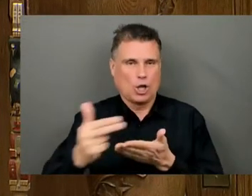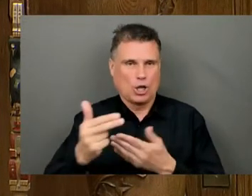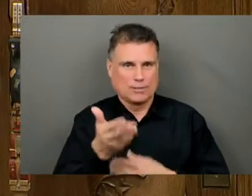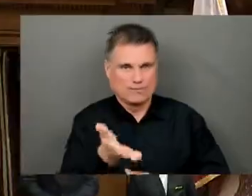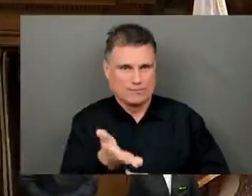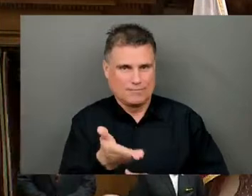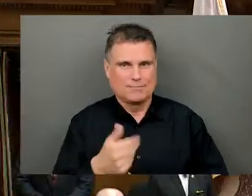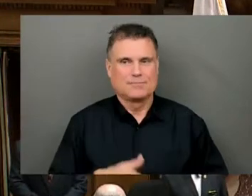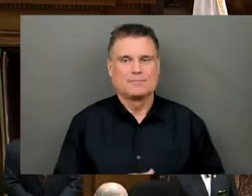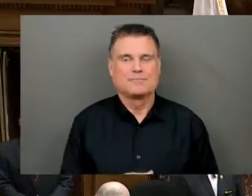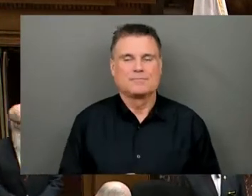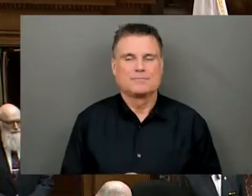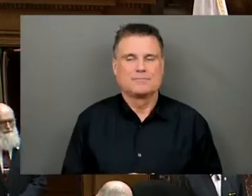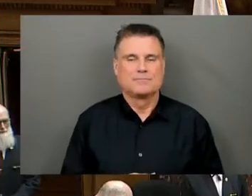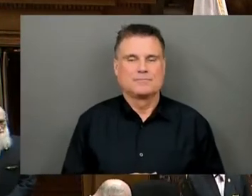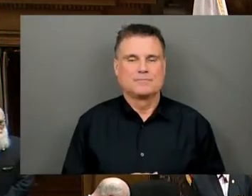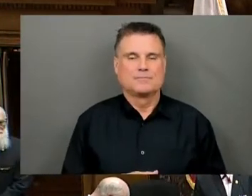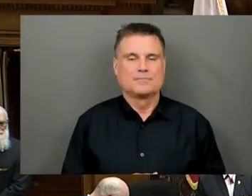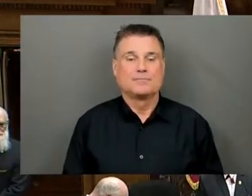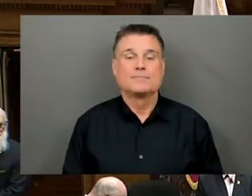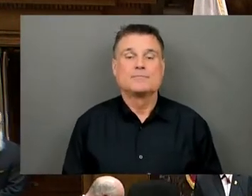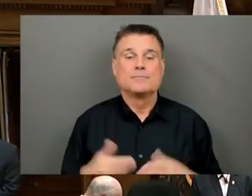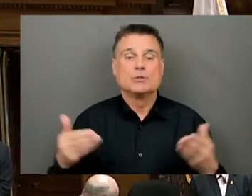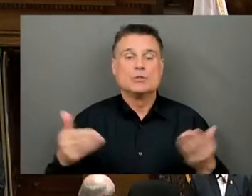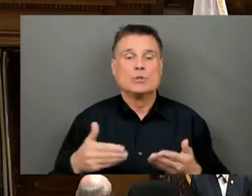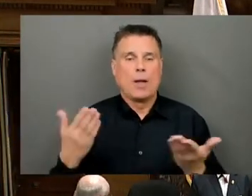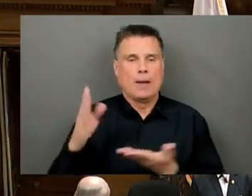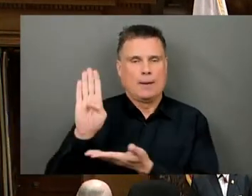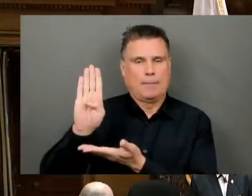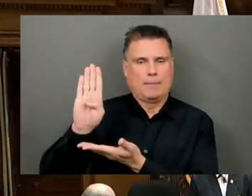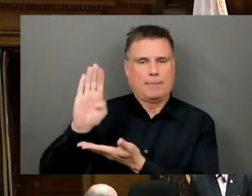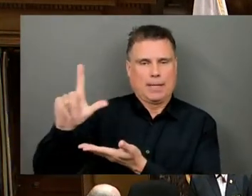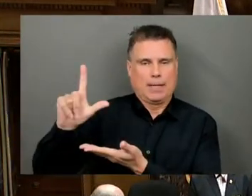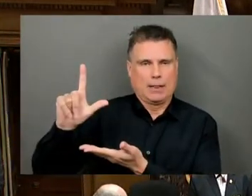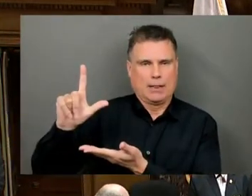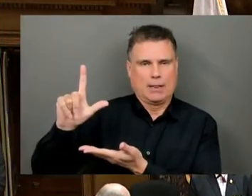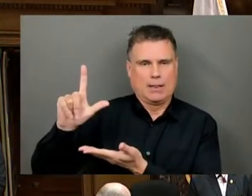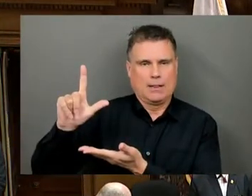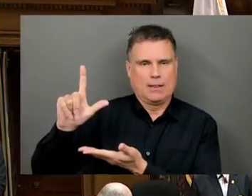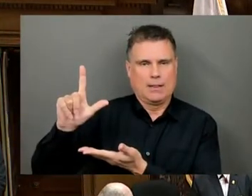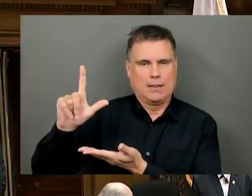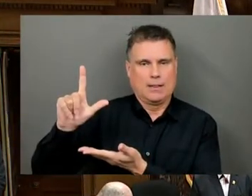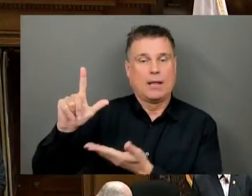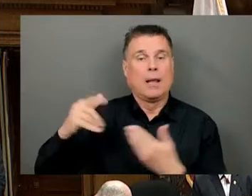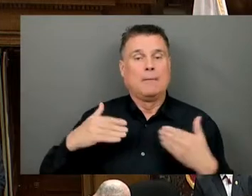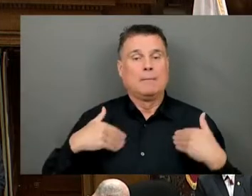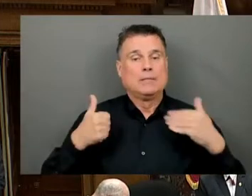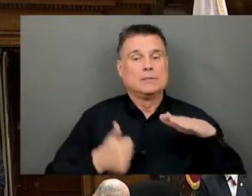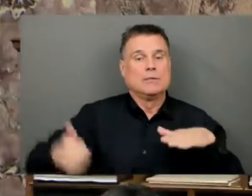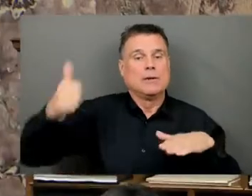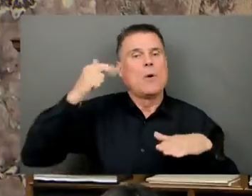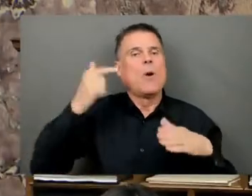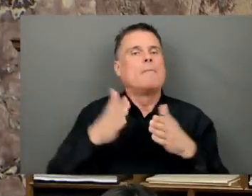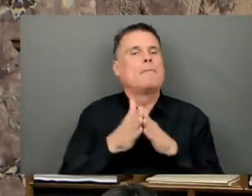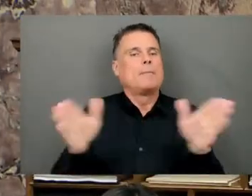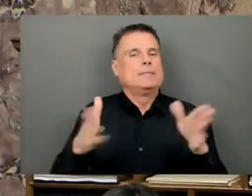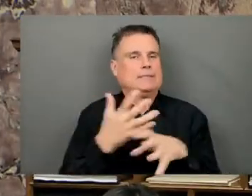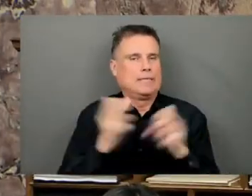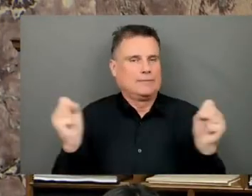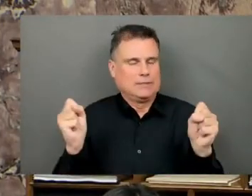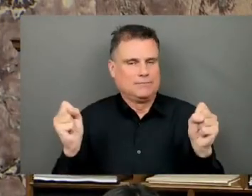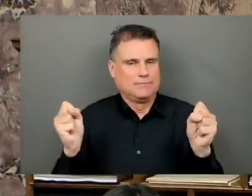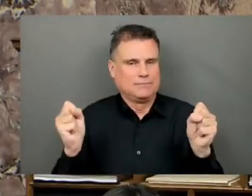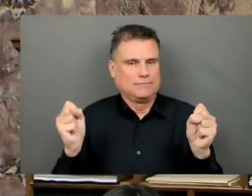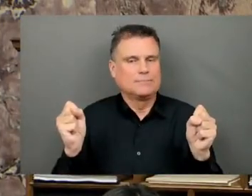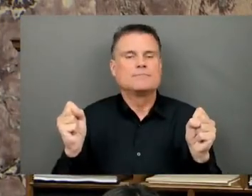Introduction of bills. Minister of Public Safety and Solicitor General. Thank you, Honourable Speaker. I have the honour to present a message from Her Honour,